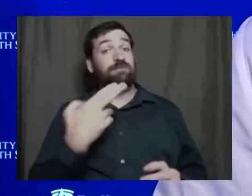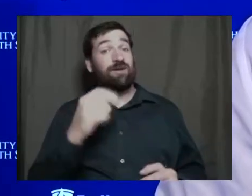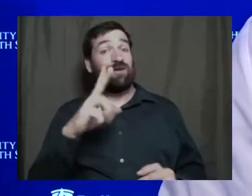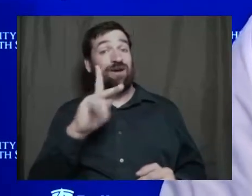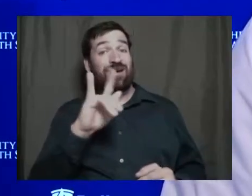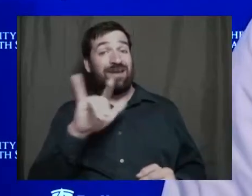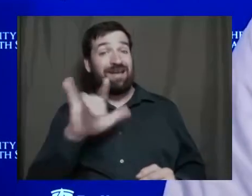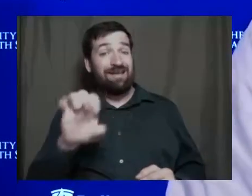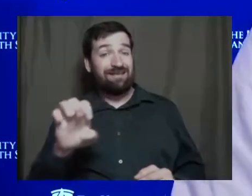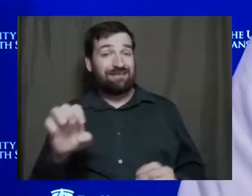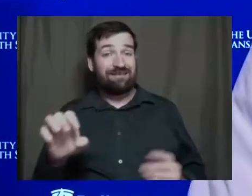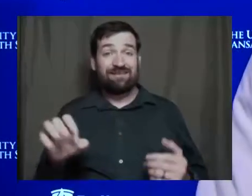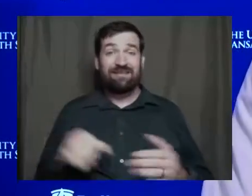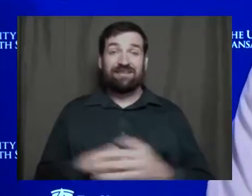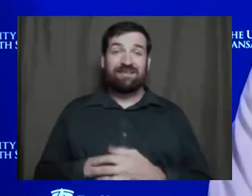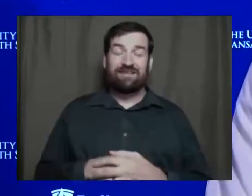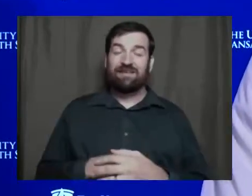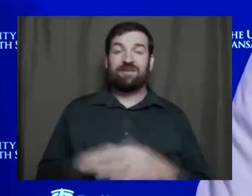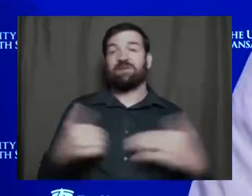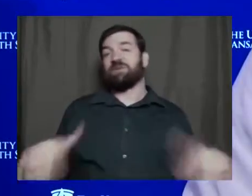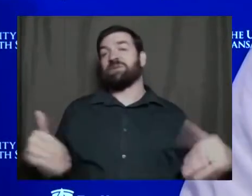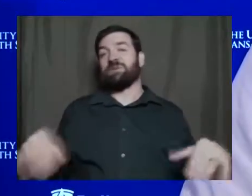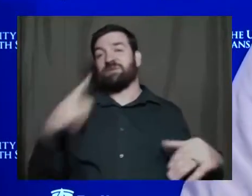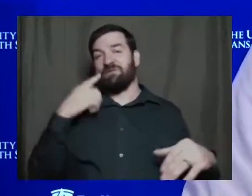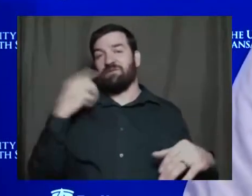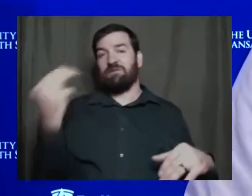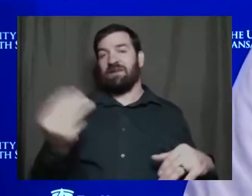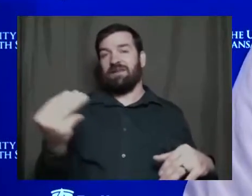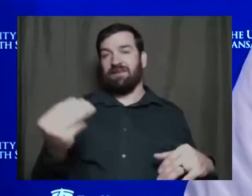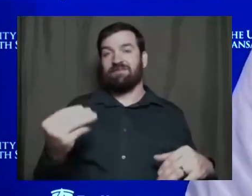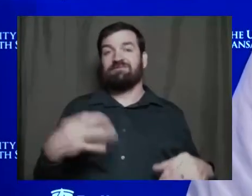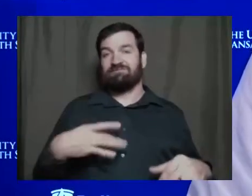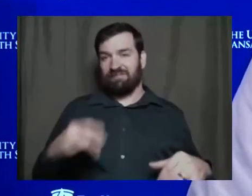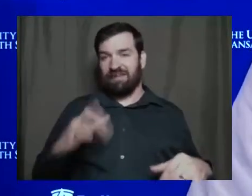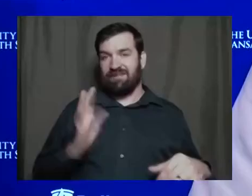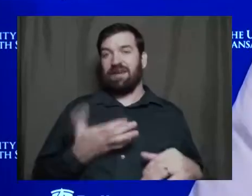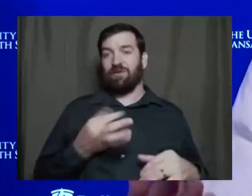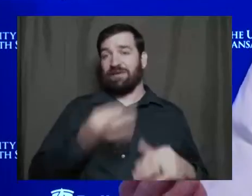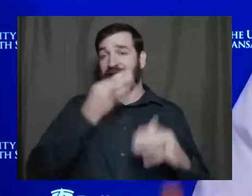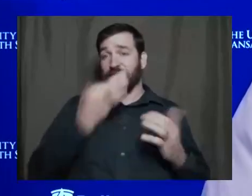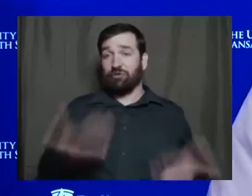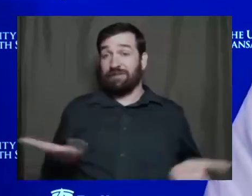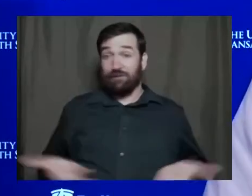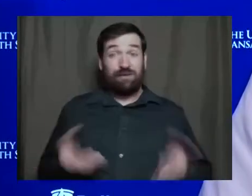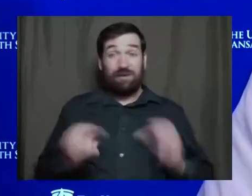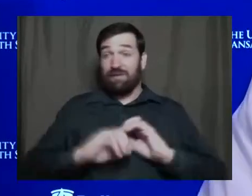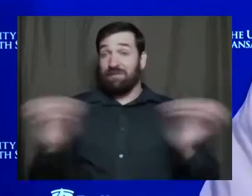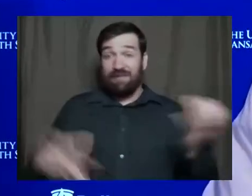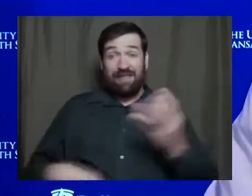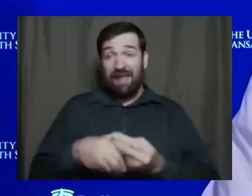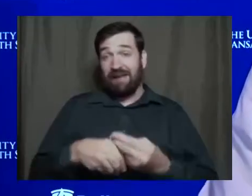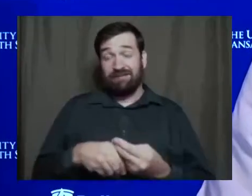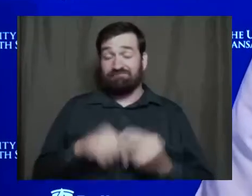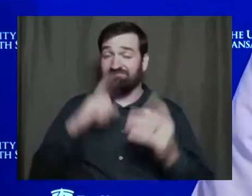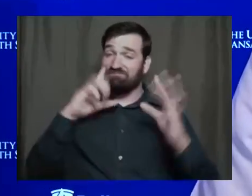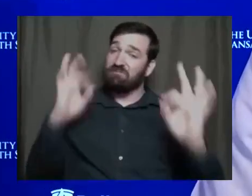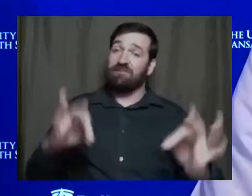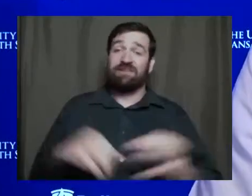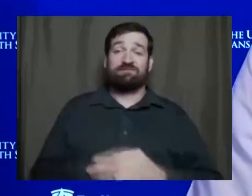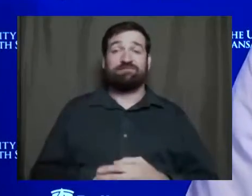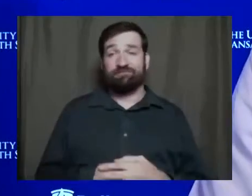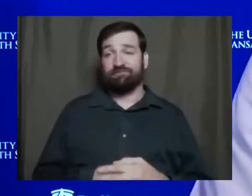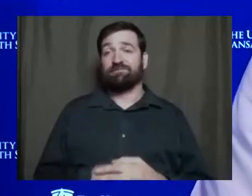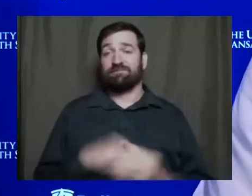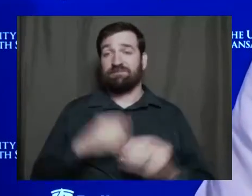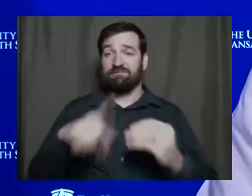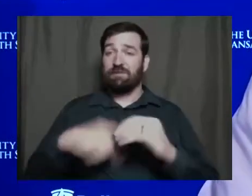just, golly, for a Monday, I like that our experts are here. I don't think I have anything to add. They said it perfectly with regarding children and their